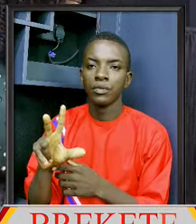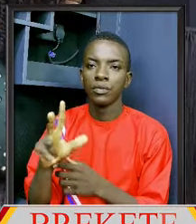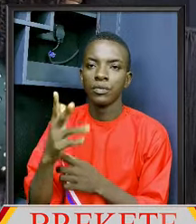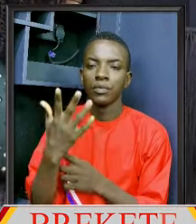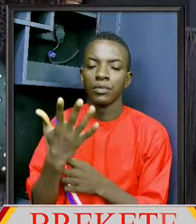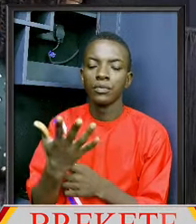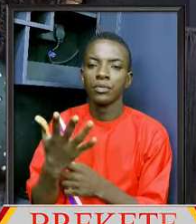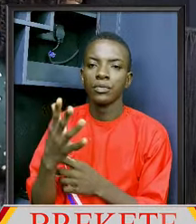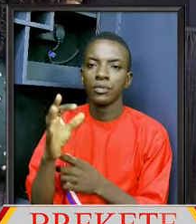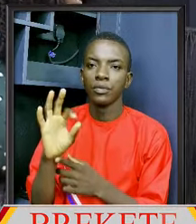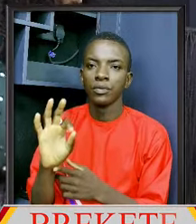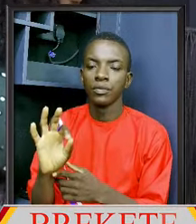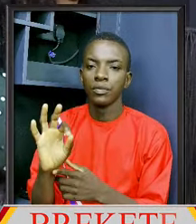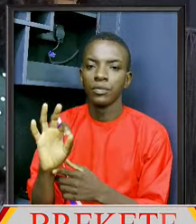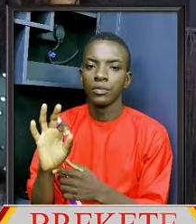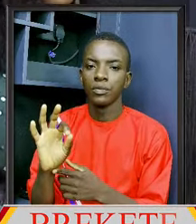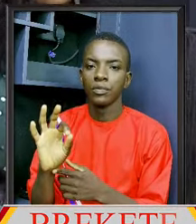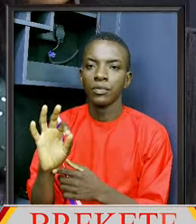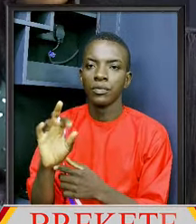59